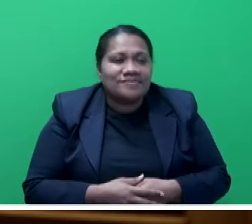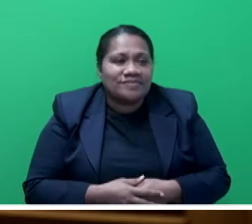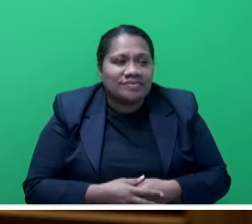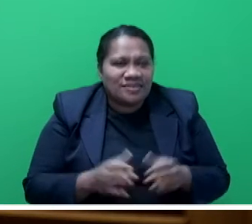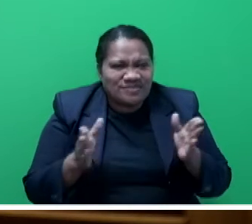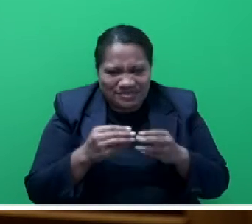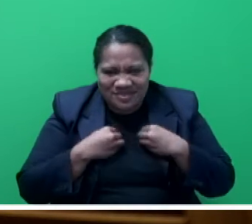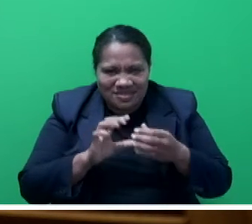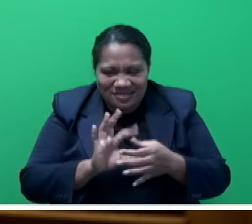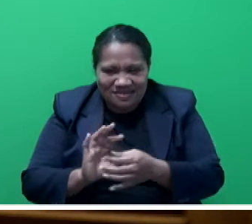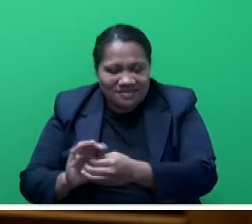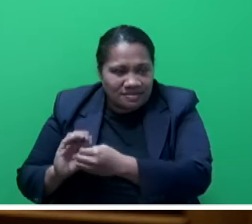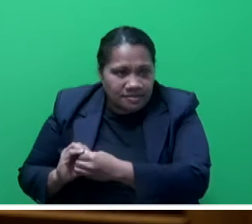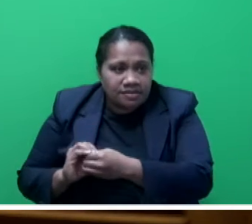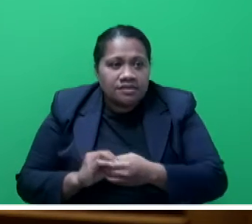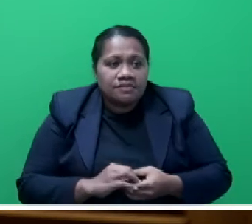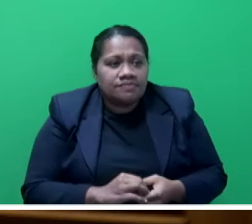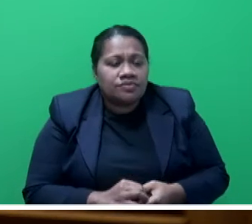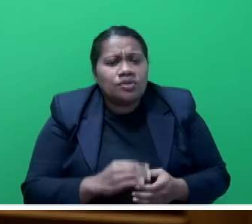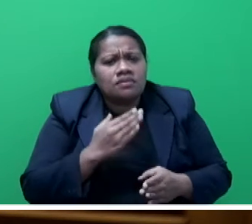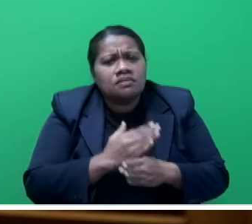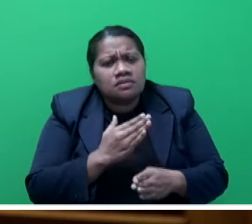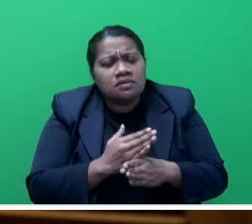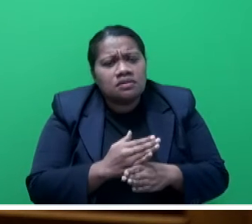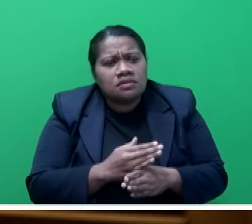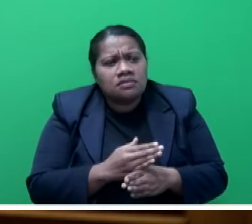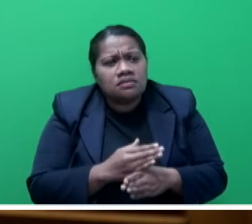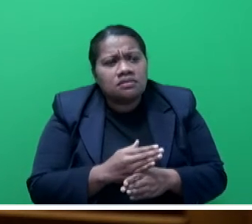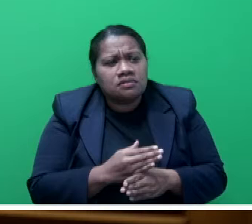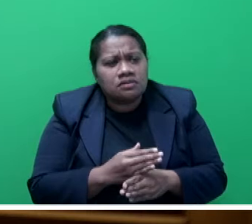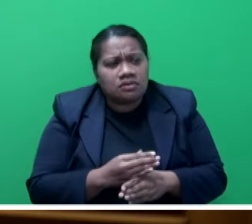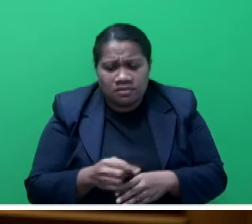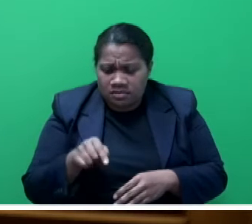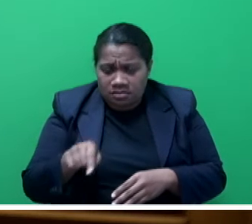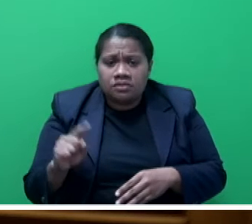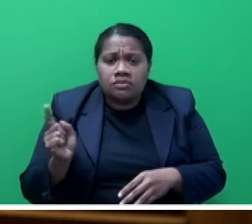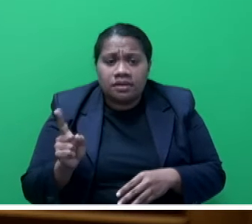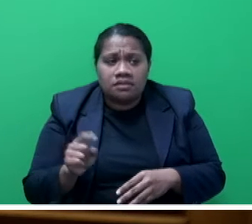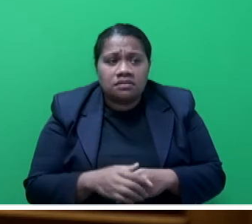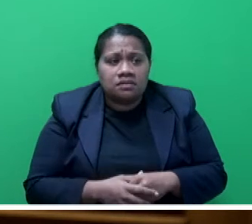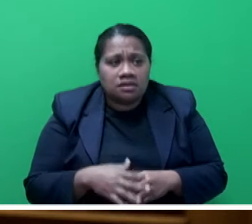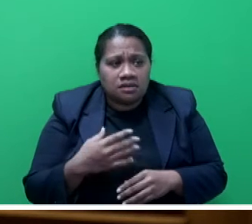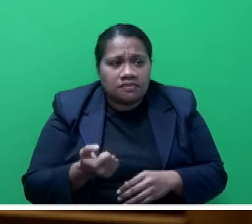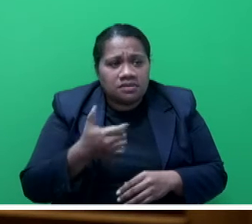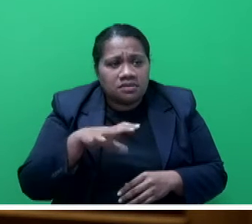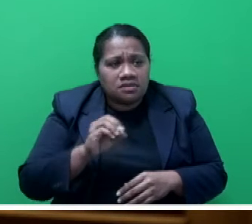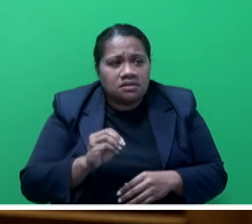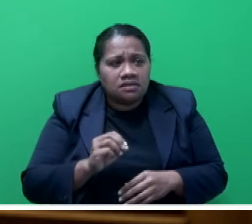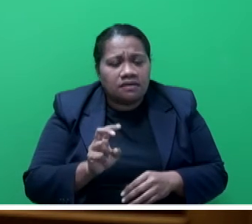What we must also remember, sir, is the functioning of cooperatives is actually based on 6 key values of